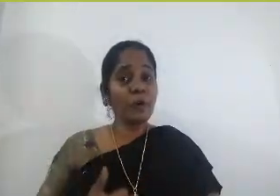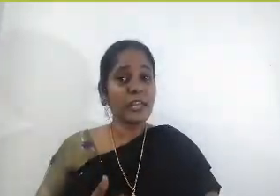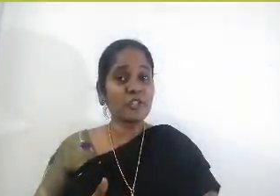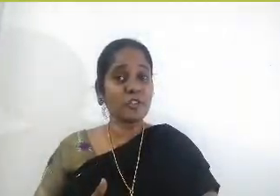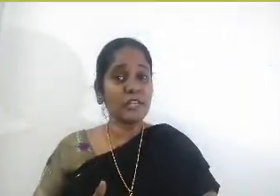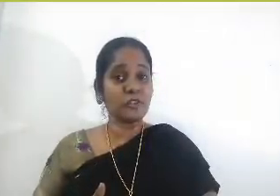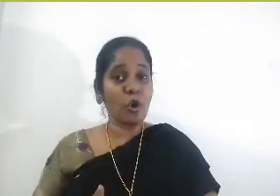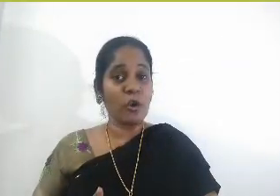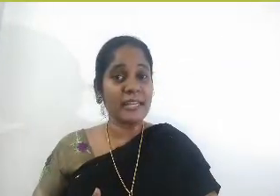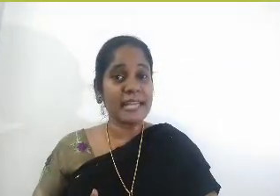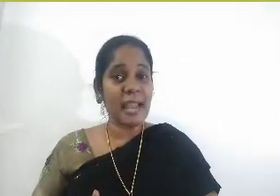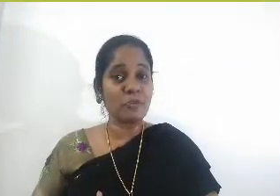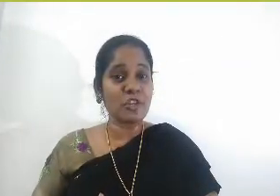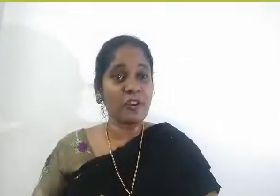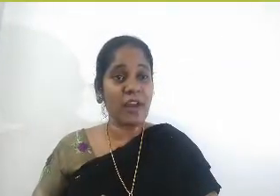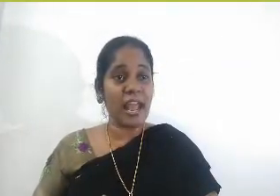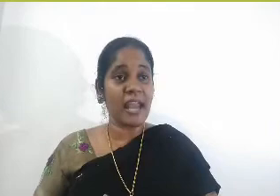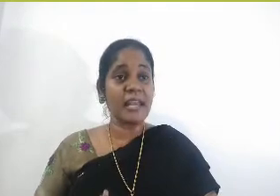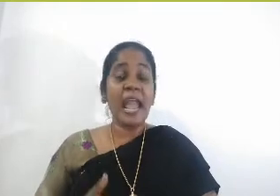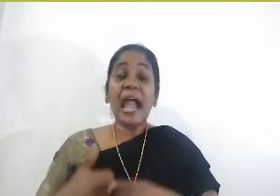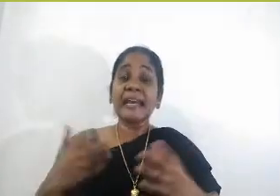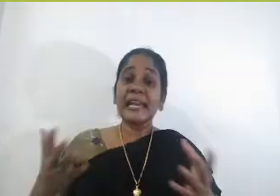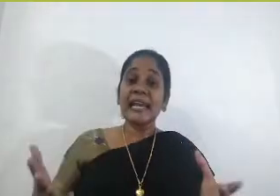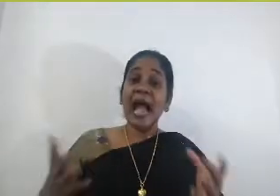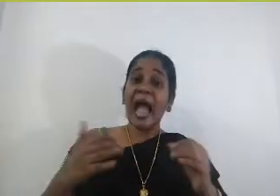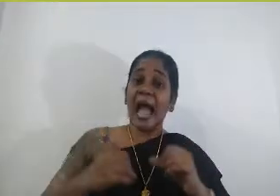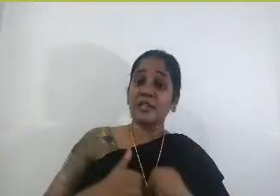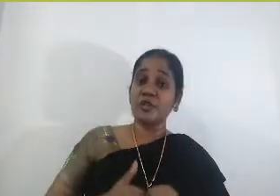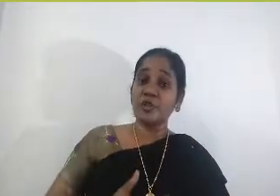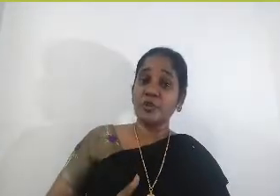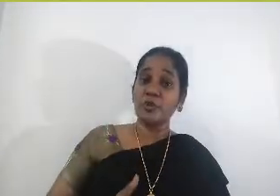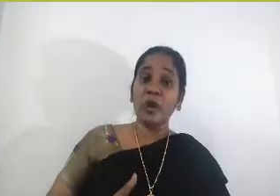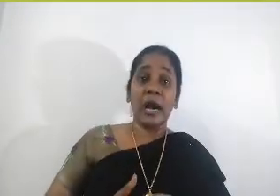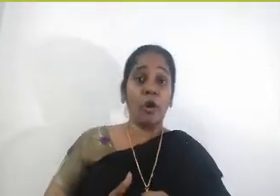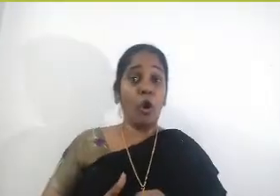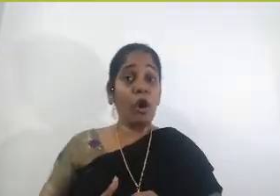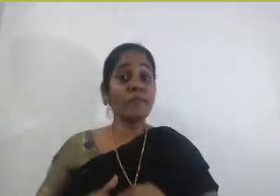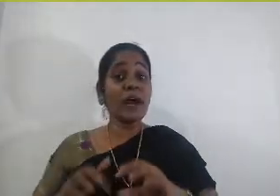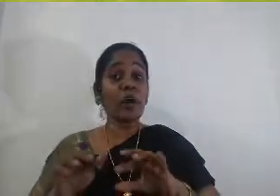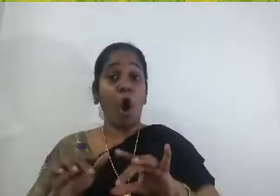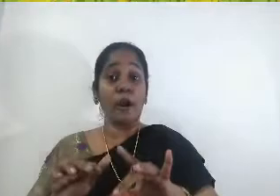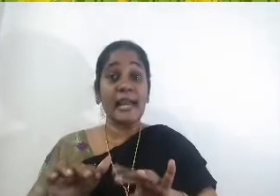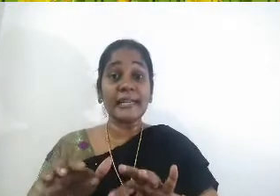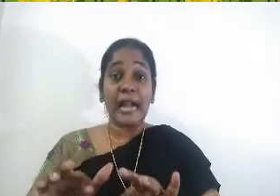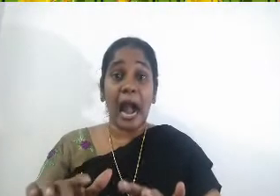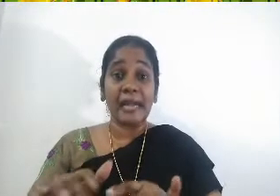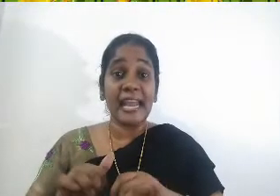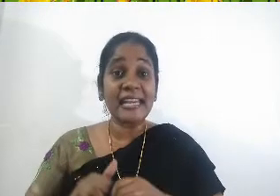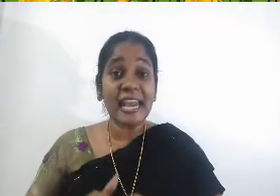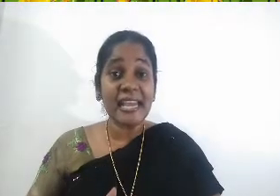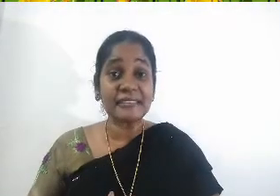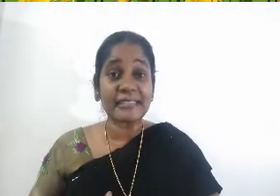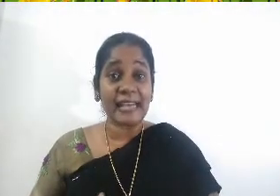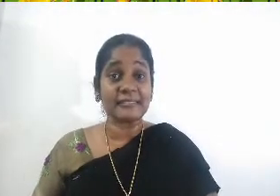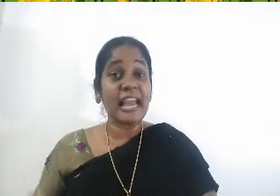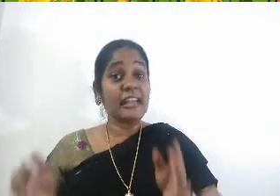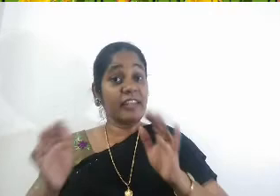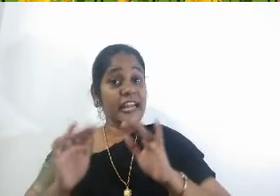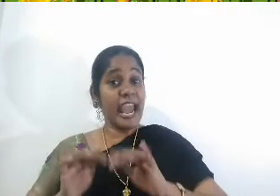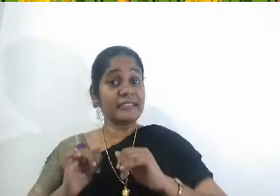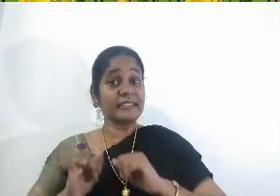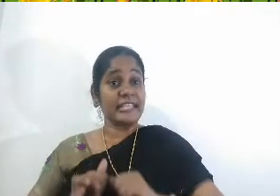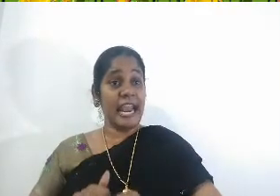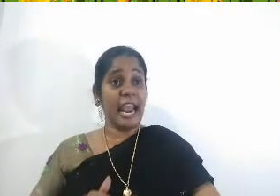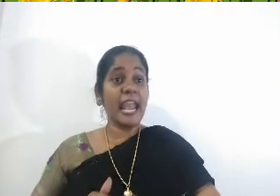all move into the story time, children? Rina had to do a homework on a garden insects.